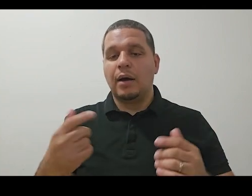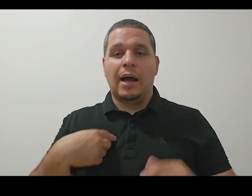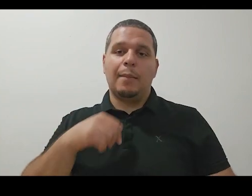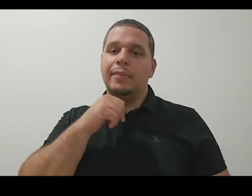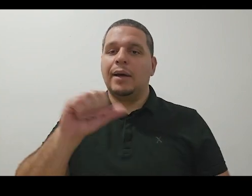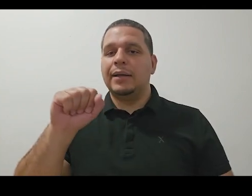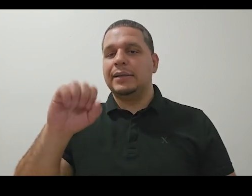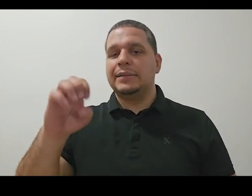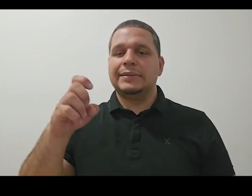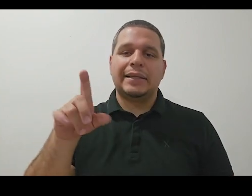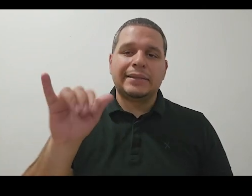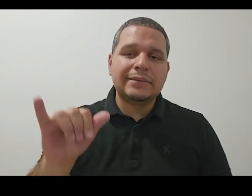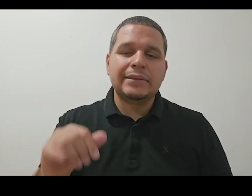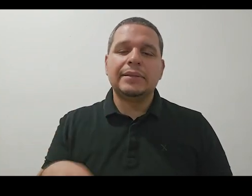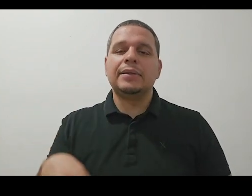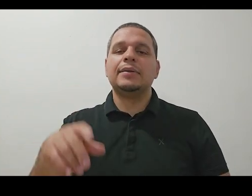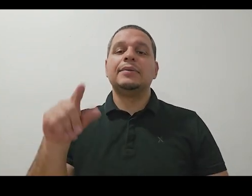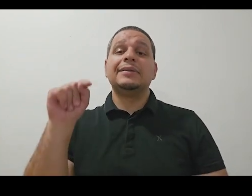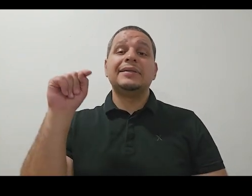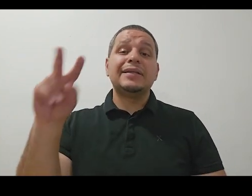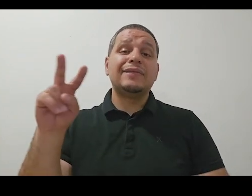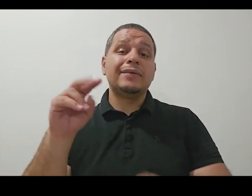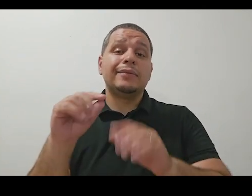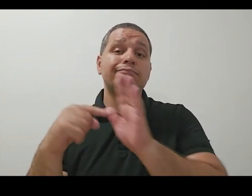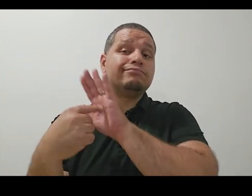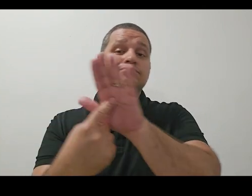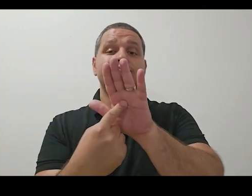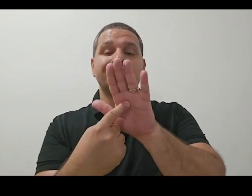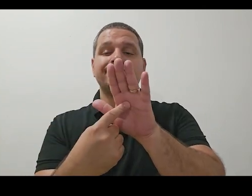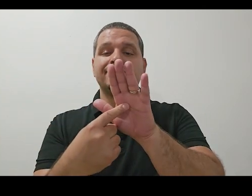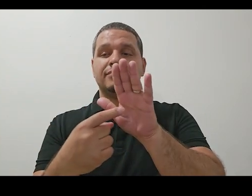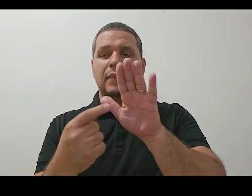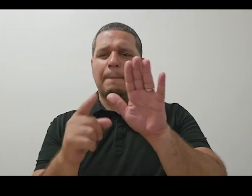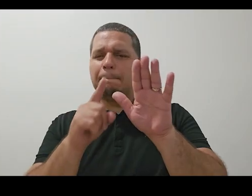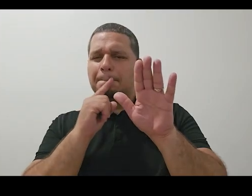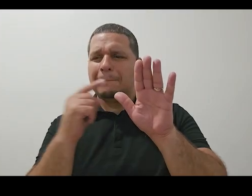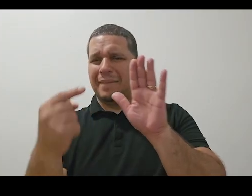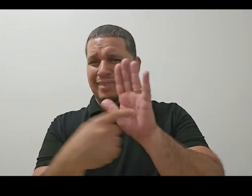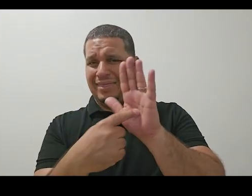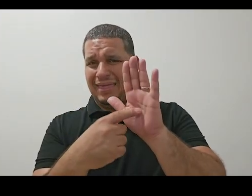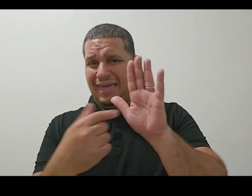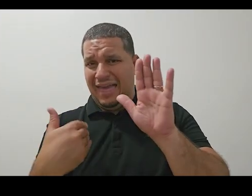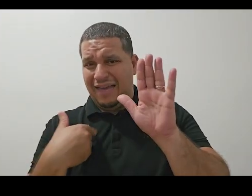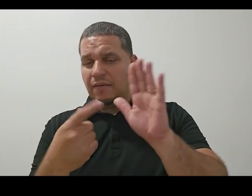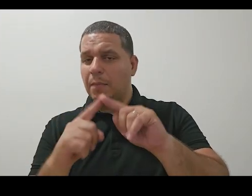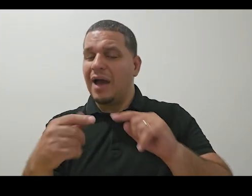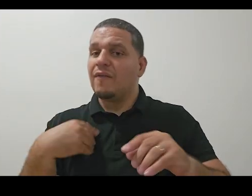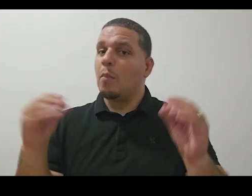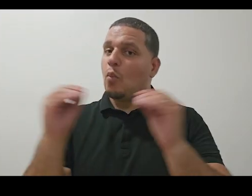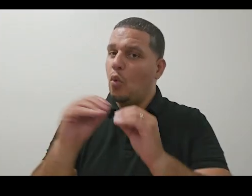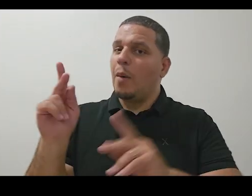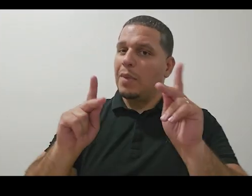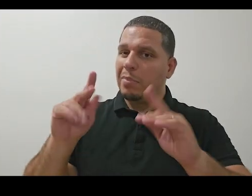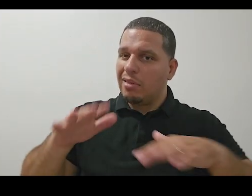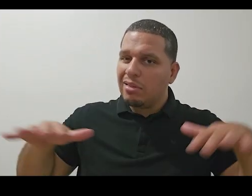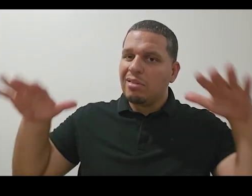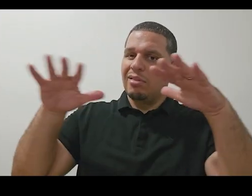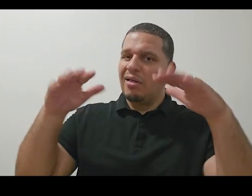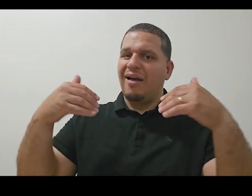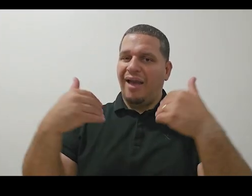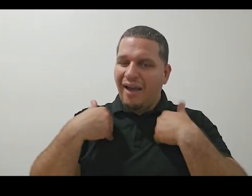not sexy. The media portrays those people, and I'm not saying that that doesn't exist, but there are more people